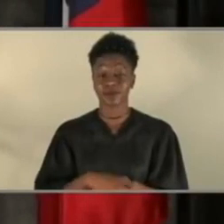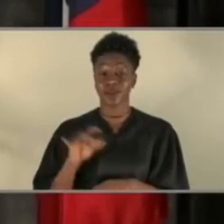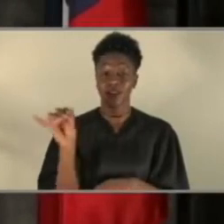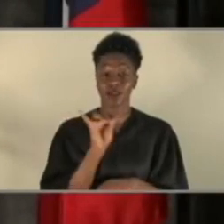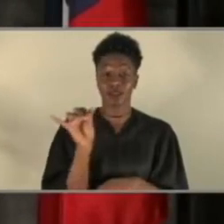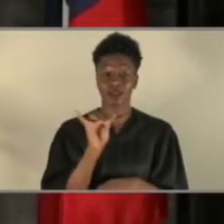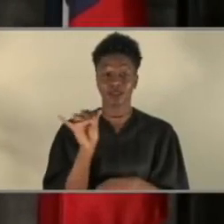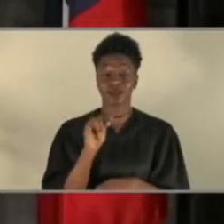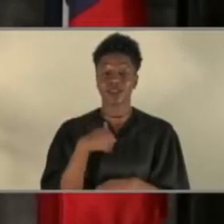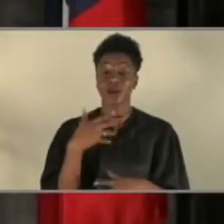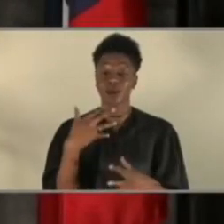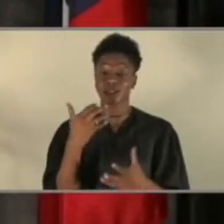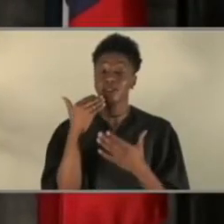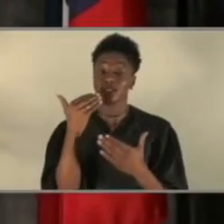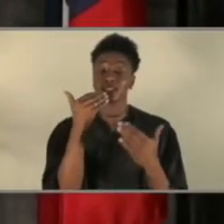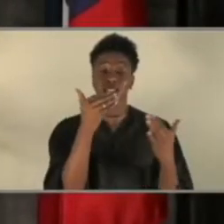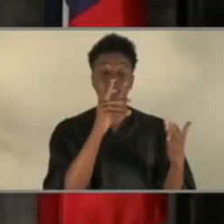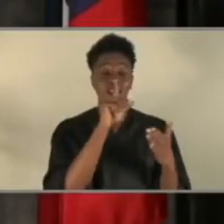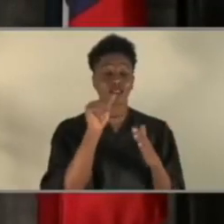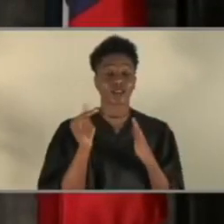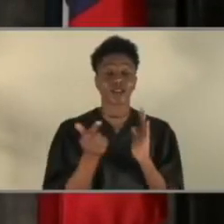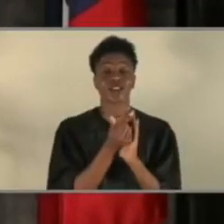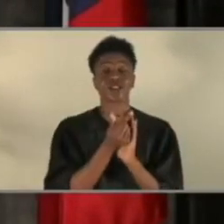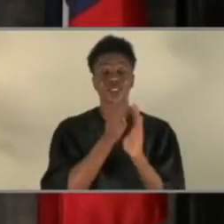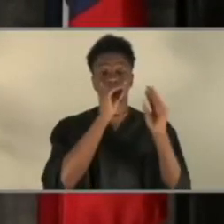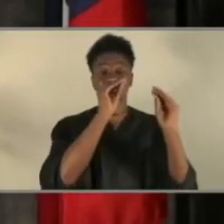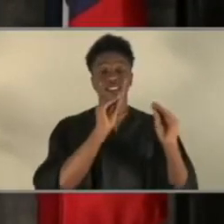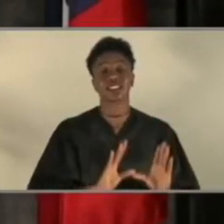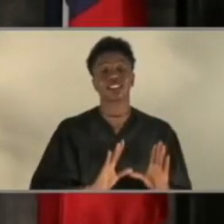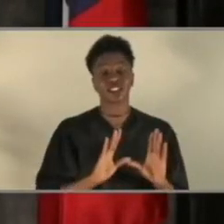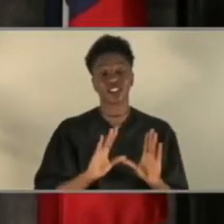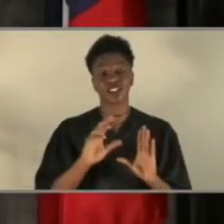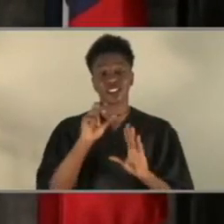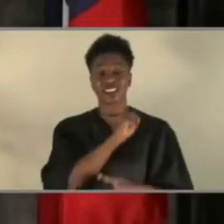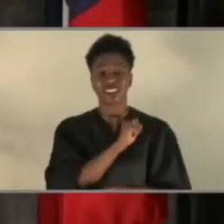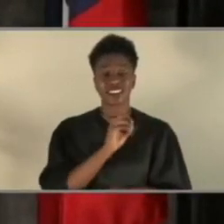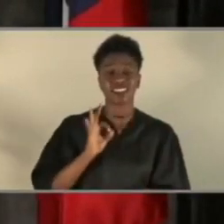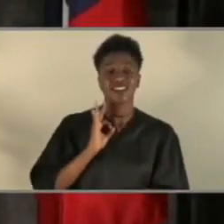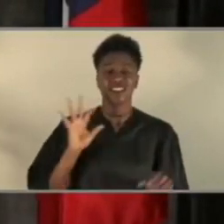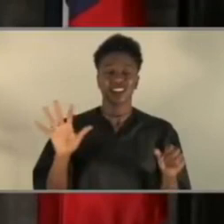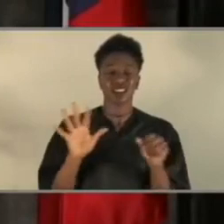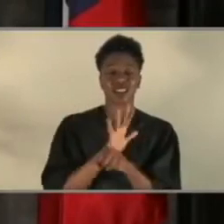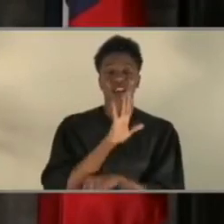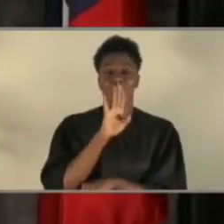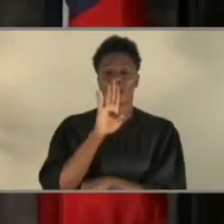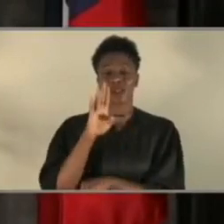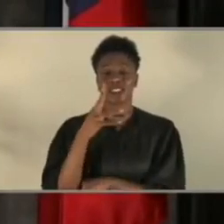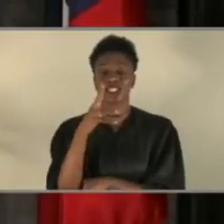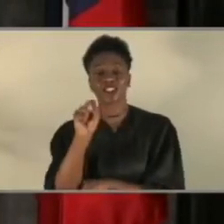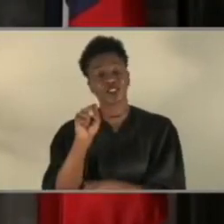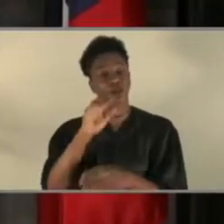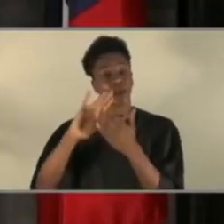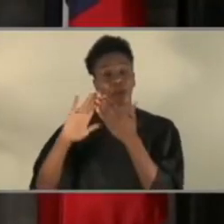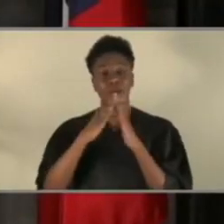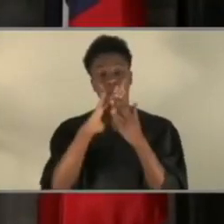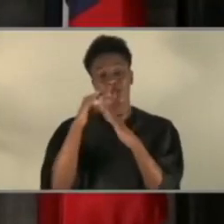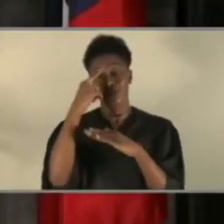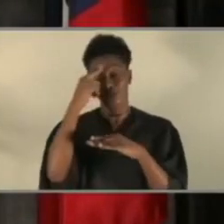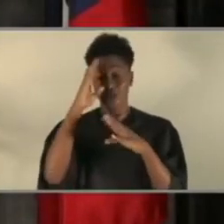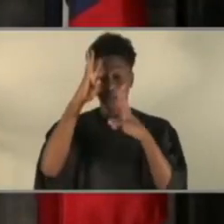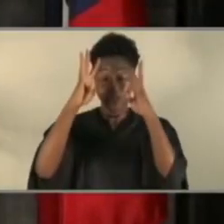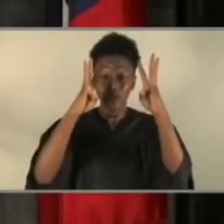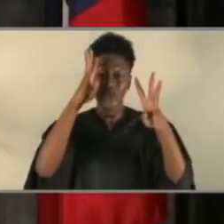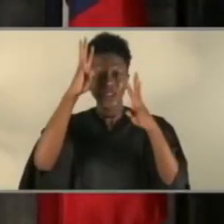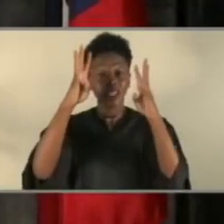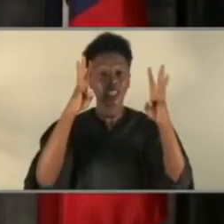Also, I want to thank the graduates, teachers, staff, and the entire Beach High School community for creating